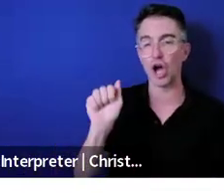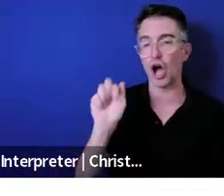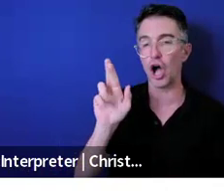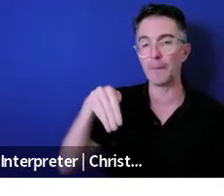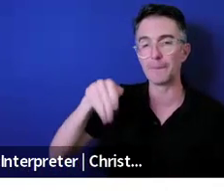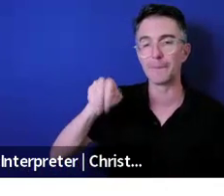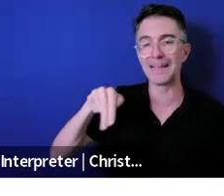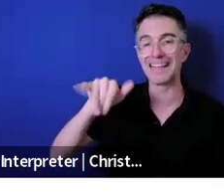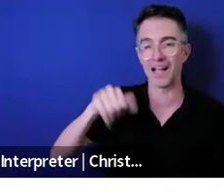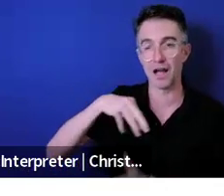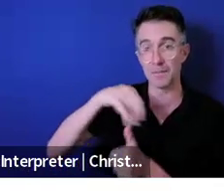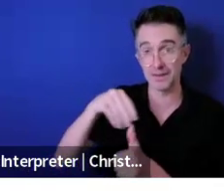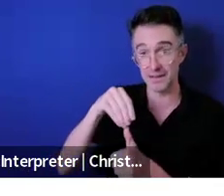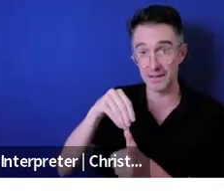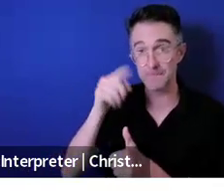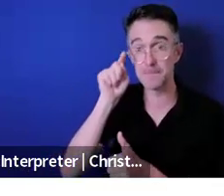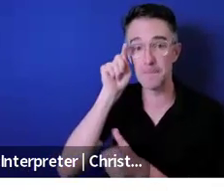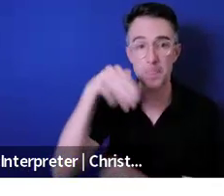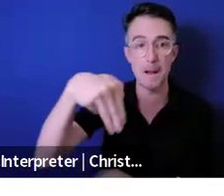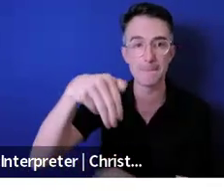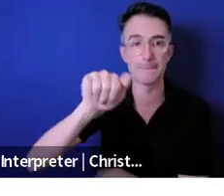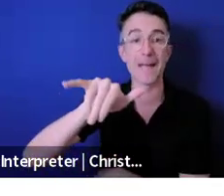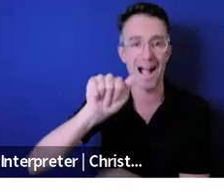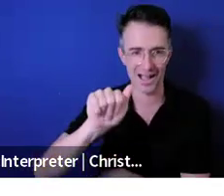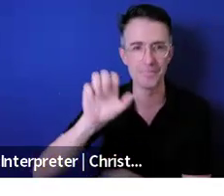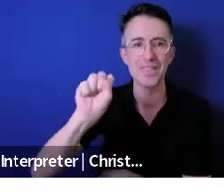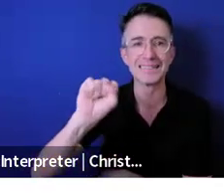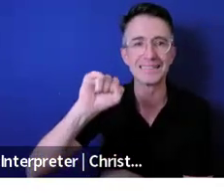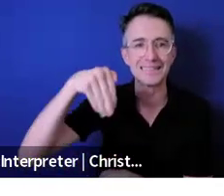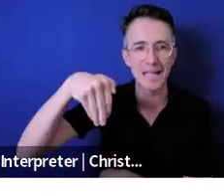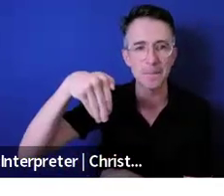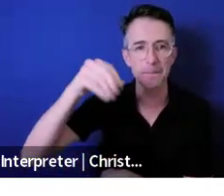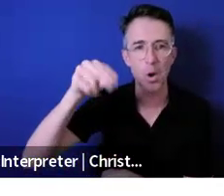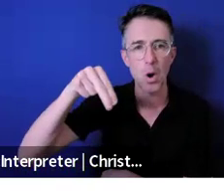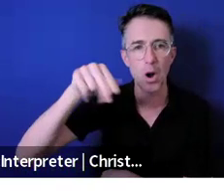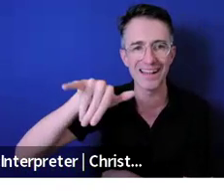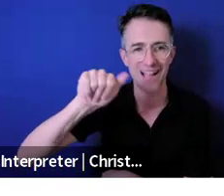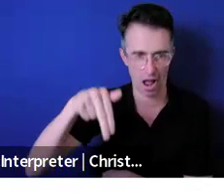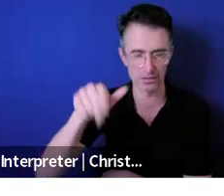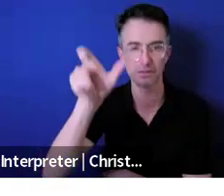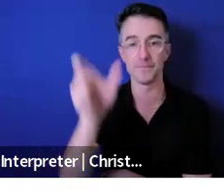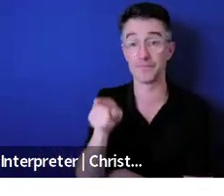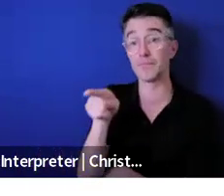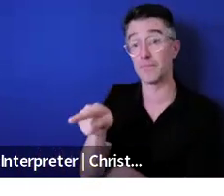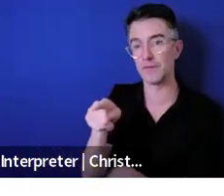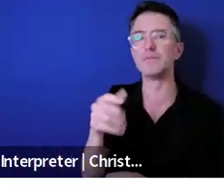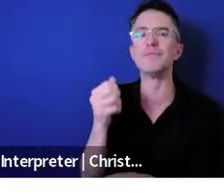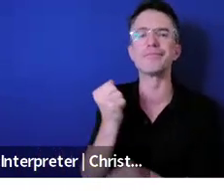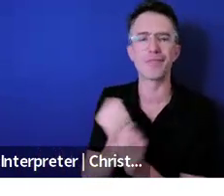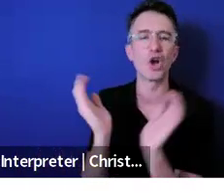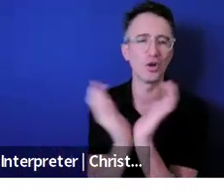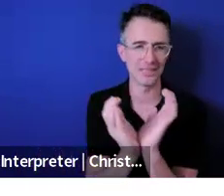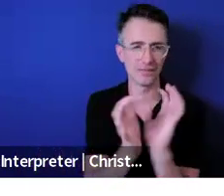early childhood development specialist. And we will have also from UNICEF Romania, our